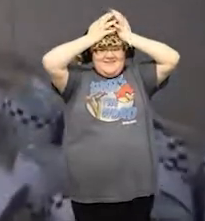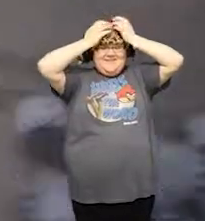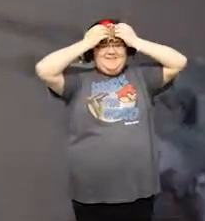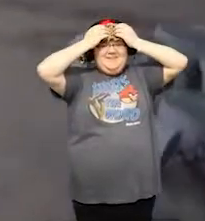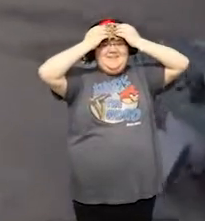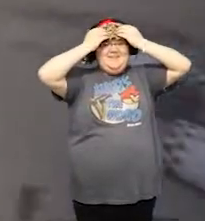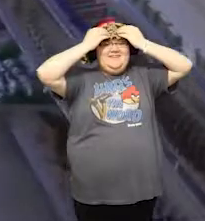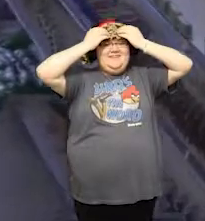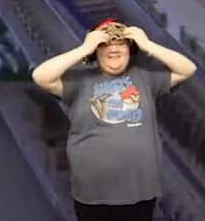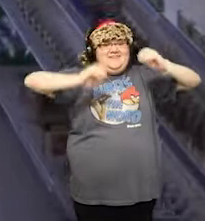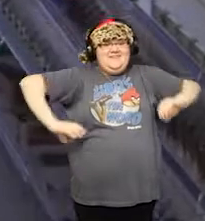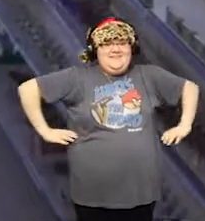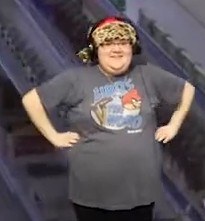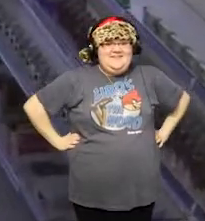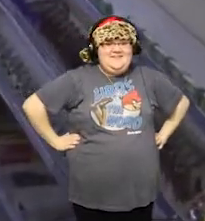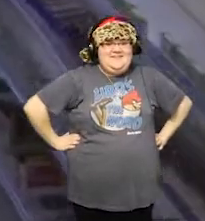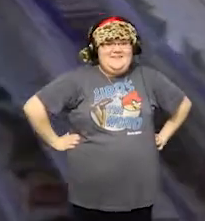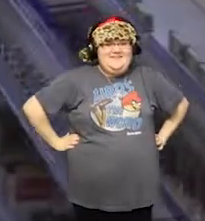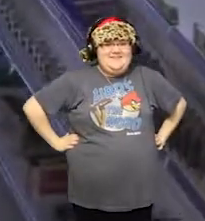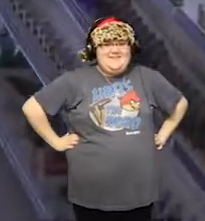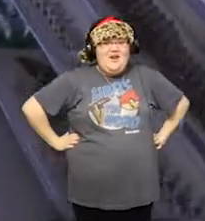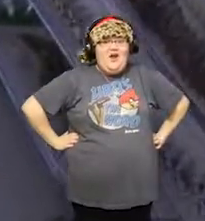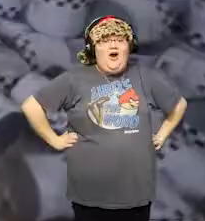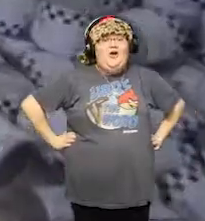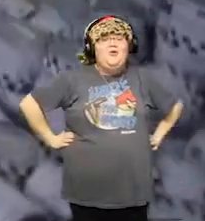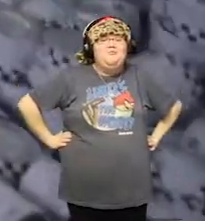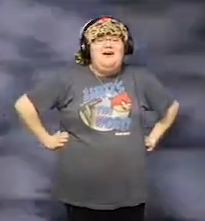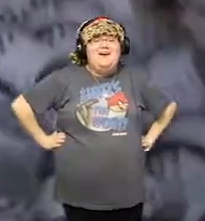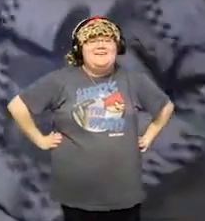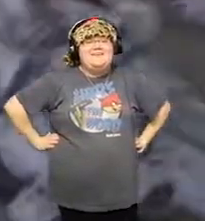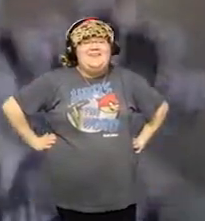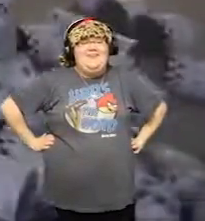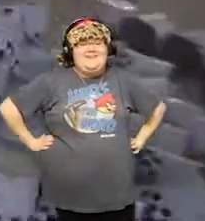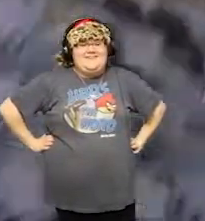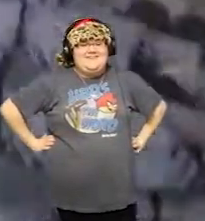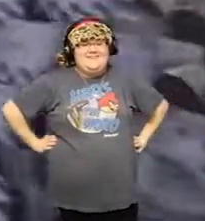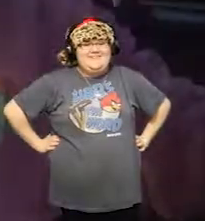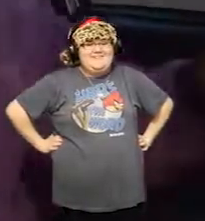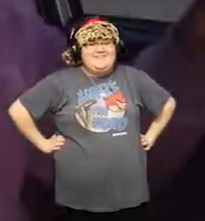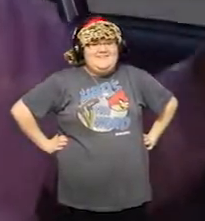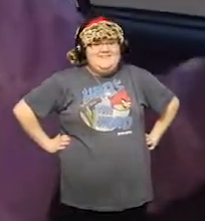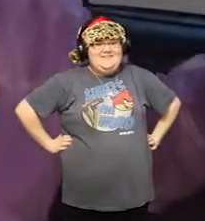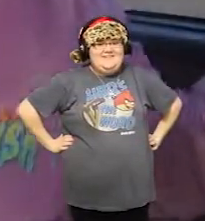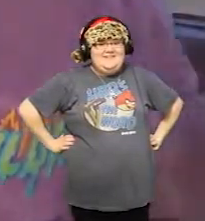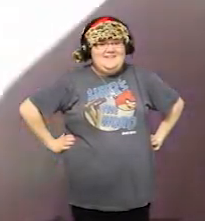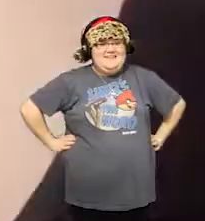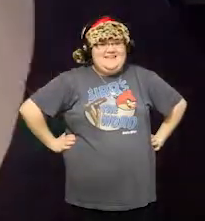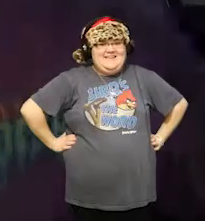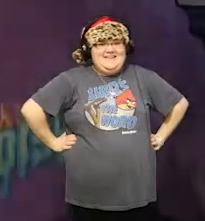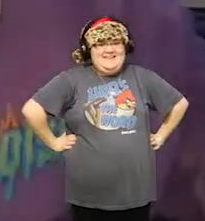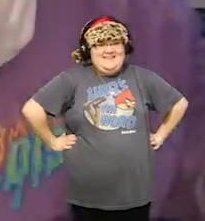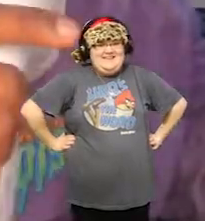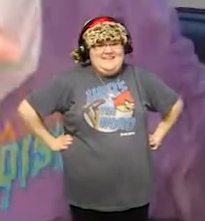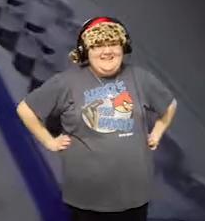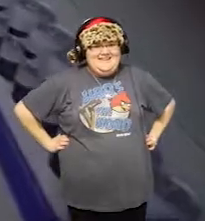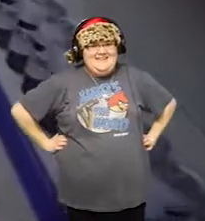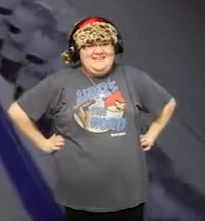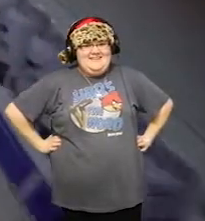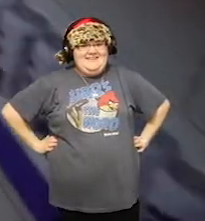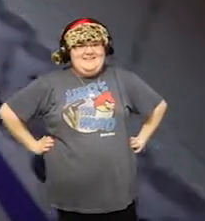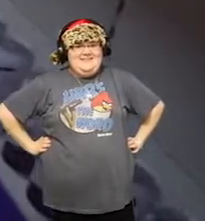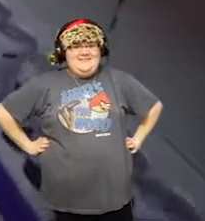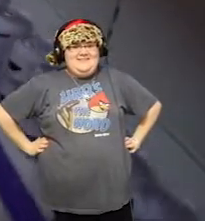God. What have you done? Sweet chili You've sauce. You've broken the entire thing. Oh my god. I think sweet chili sauce in there.